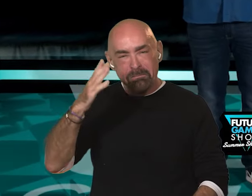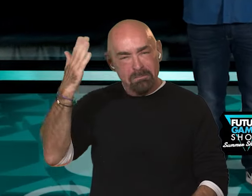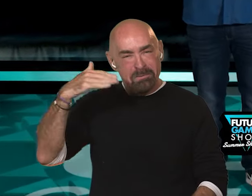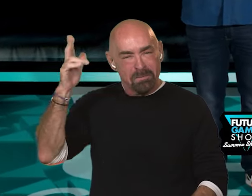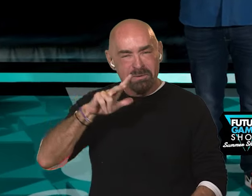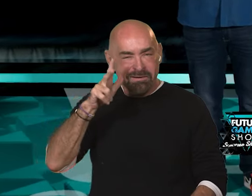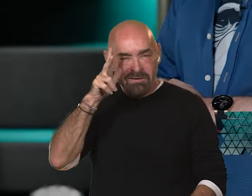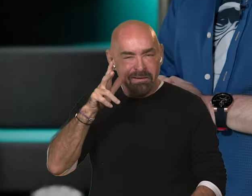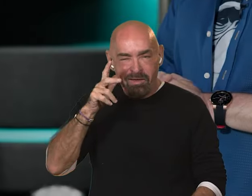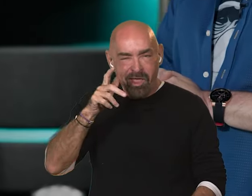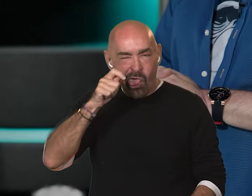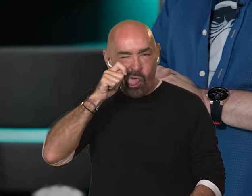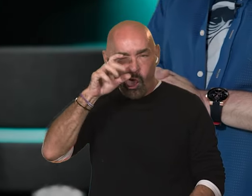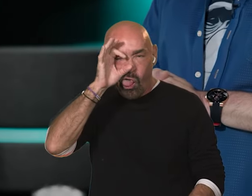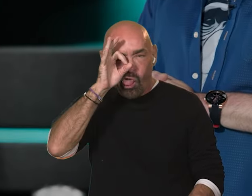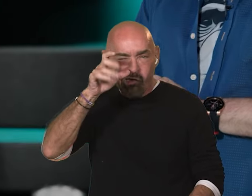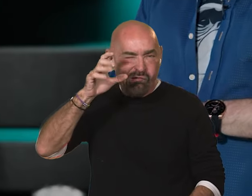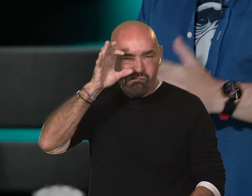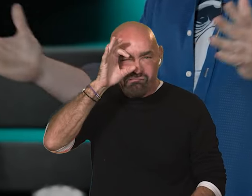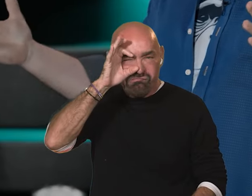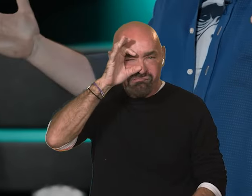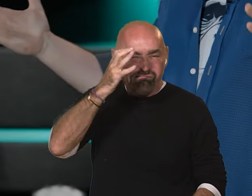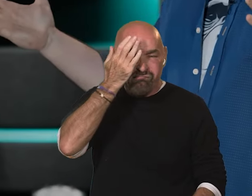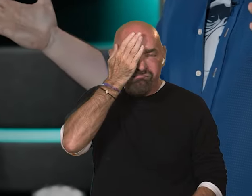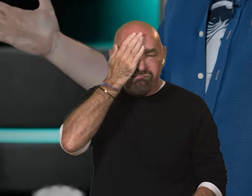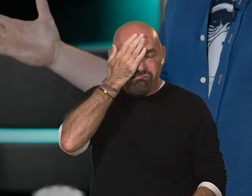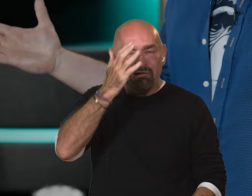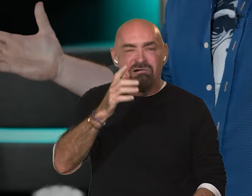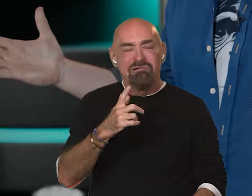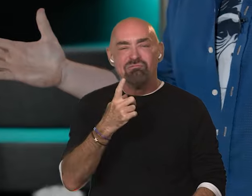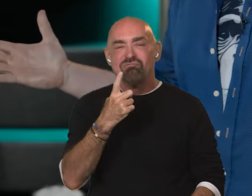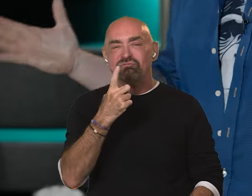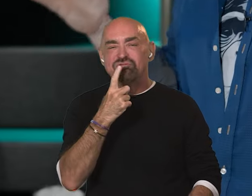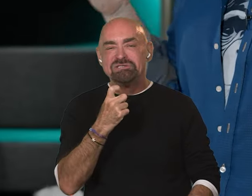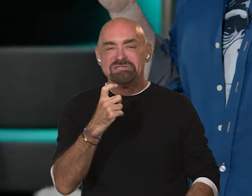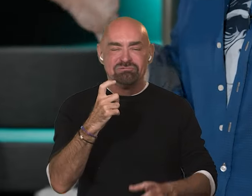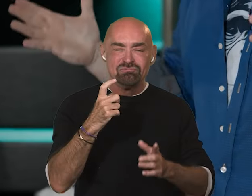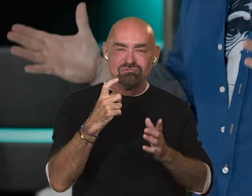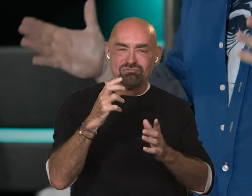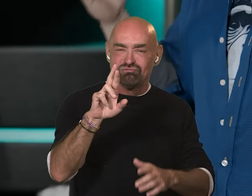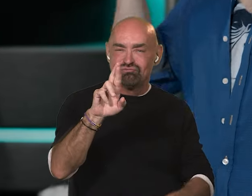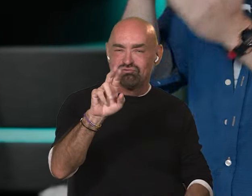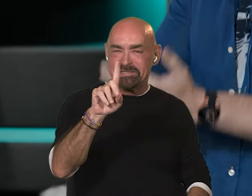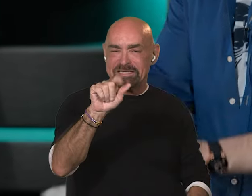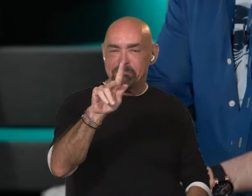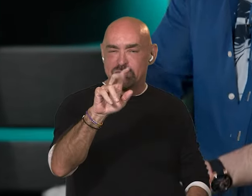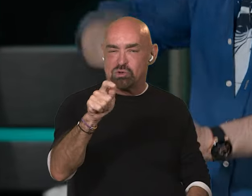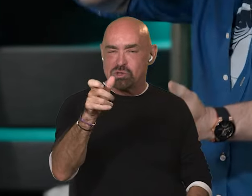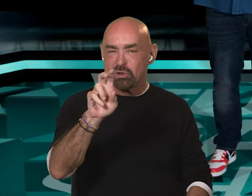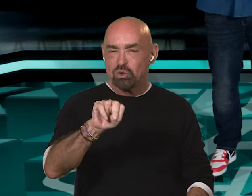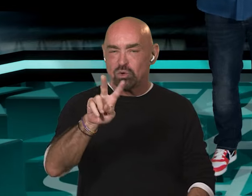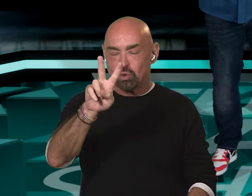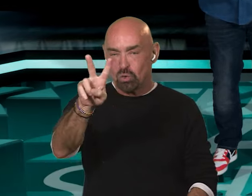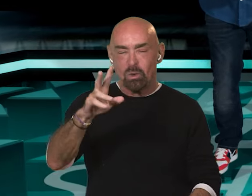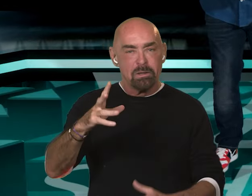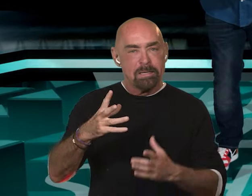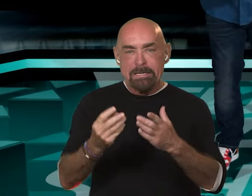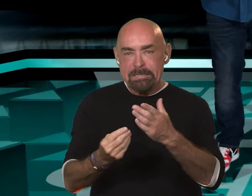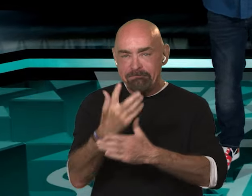Arthur Morgan from Red Dead Redemption 2. We've got a hell of a show for you today, packed to the brim with world premieres,